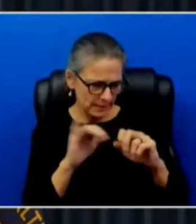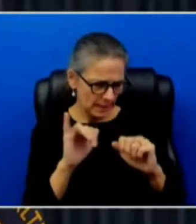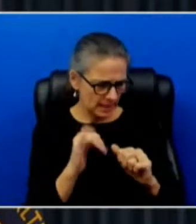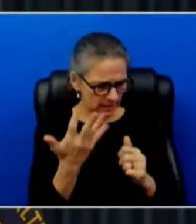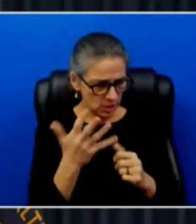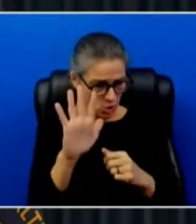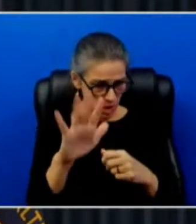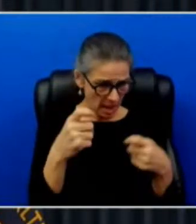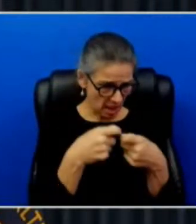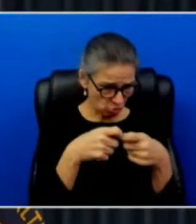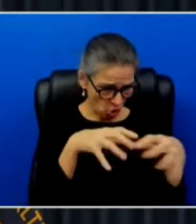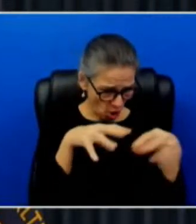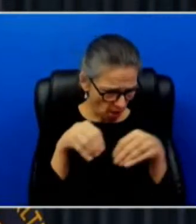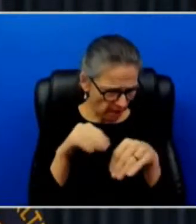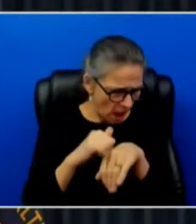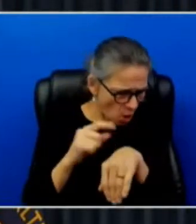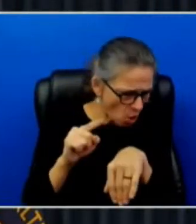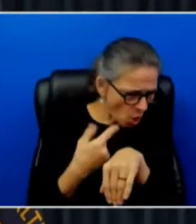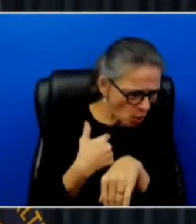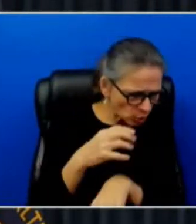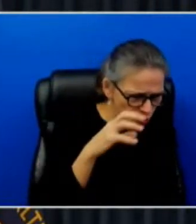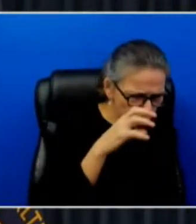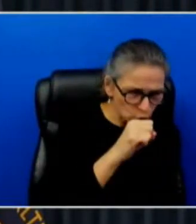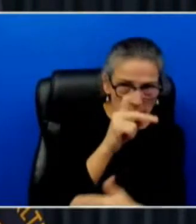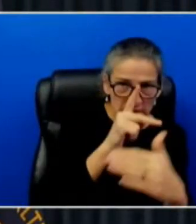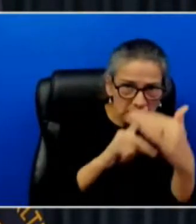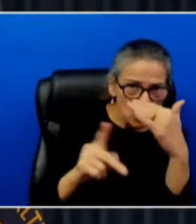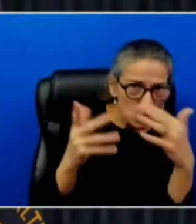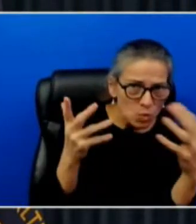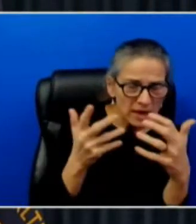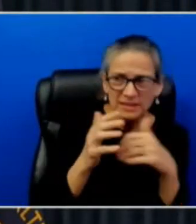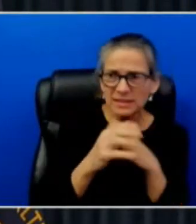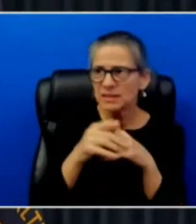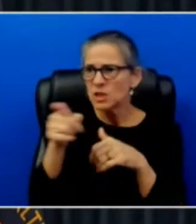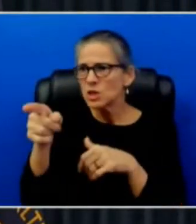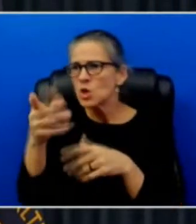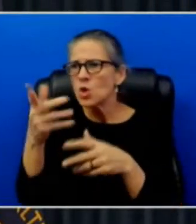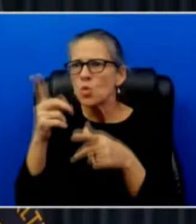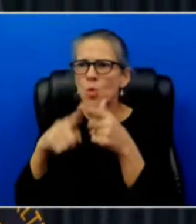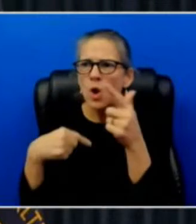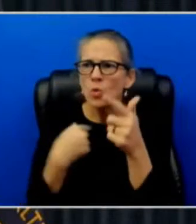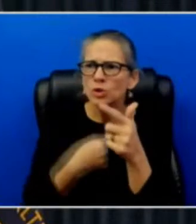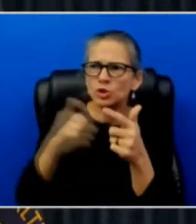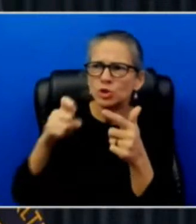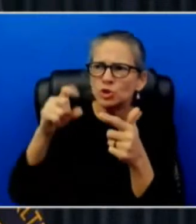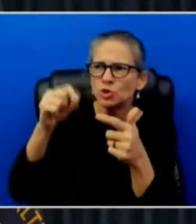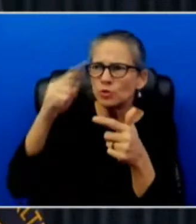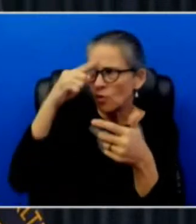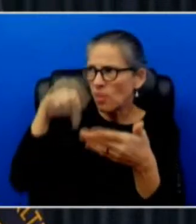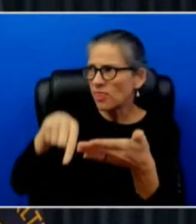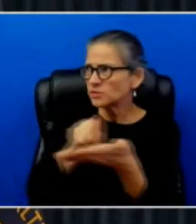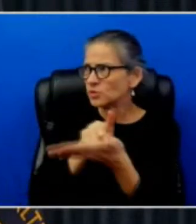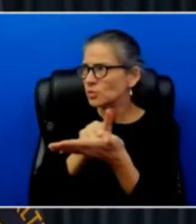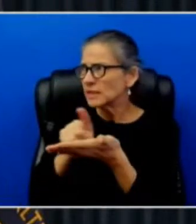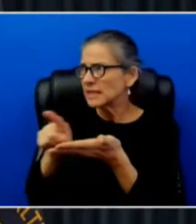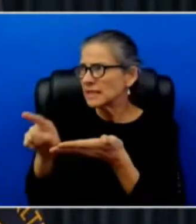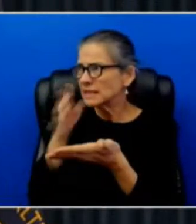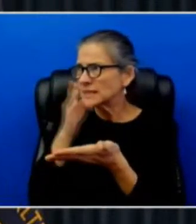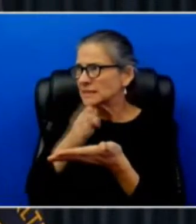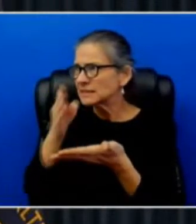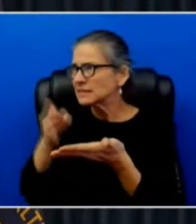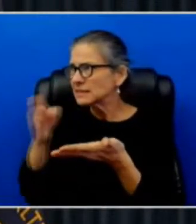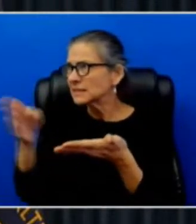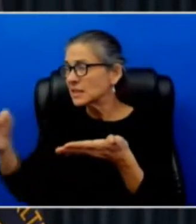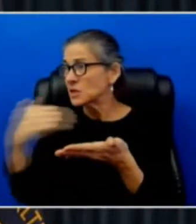and coordinate this warming center effort that may be needed as this week goes on. And we see these lower temperatures that the governor's